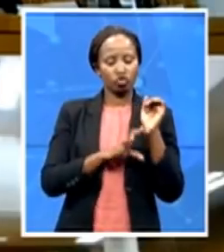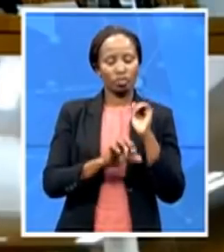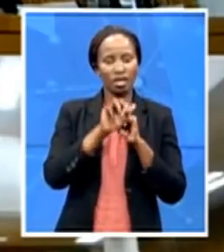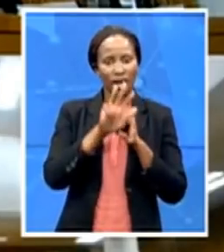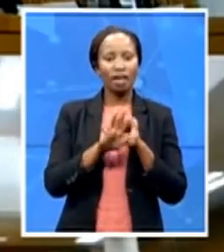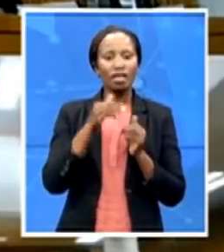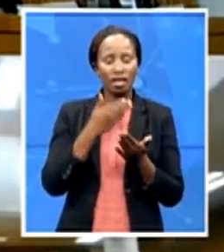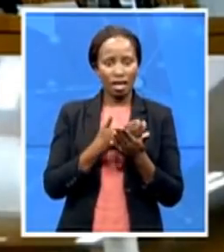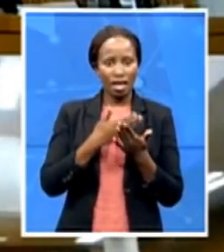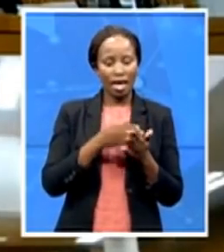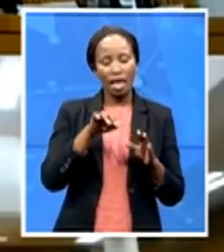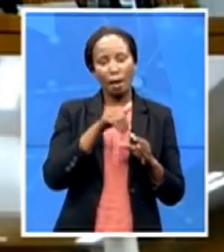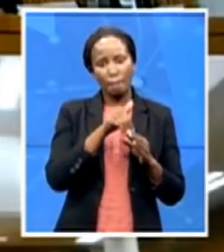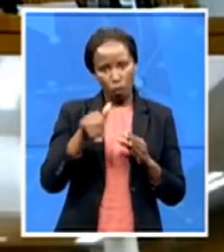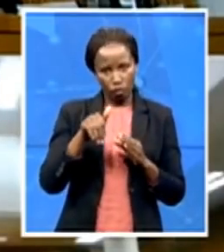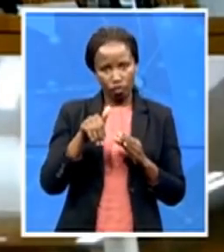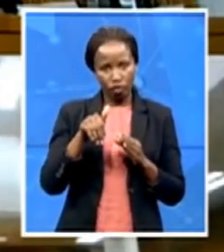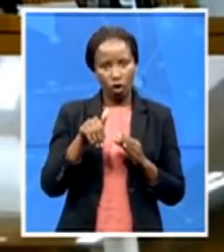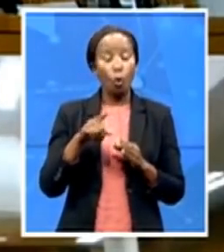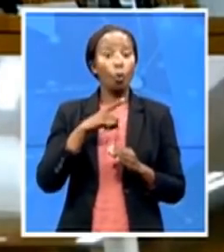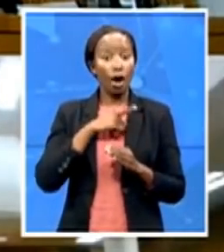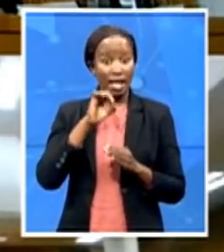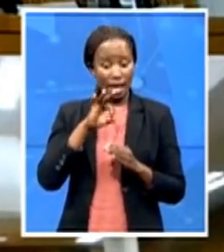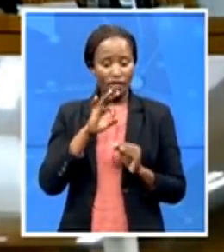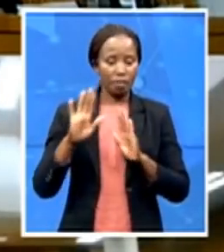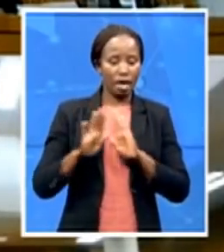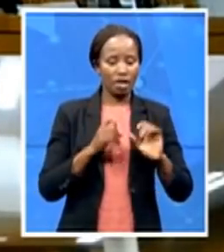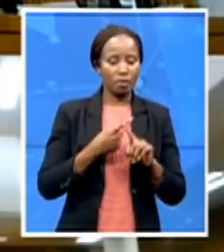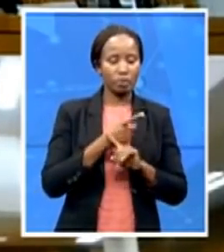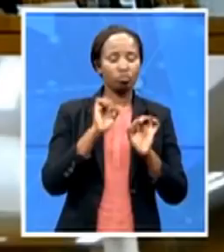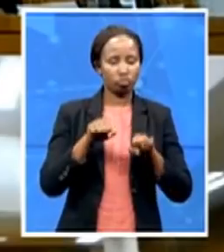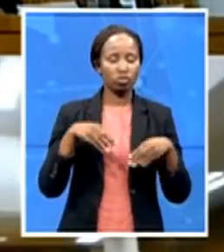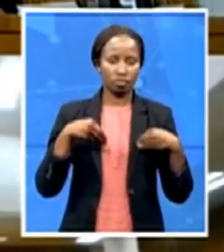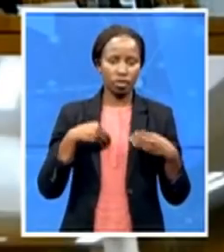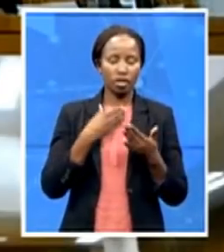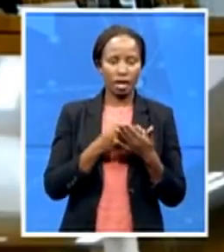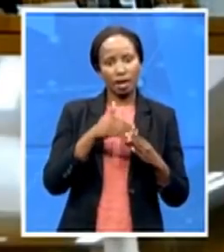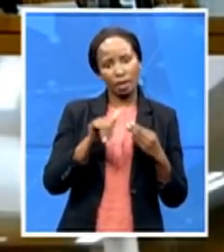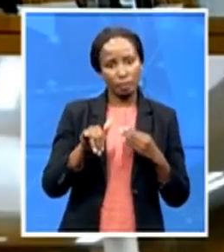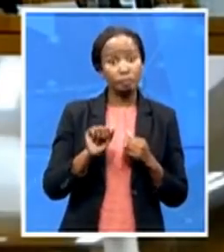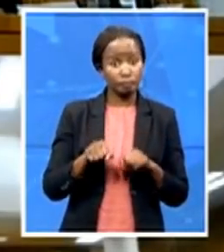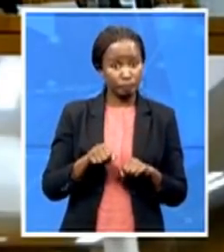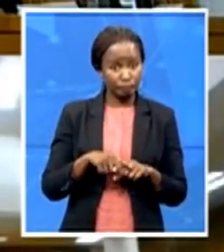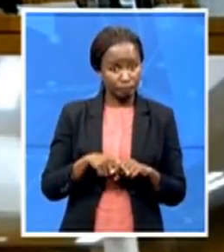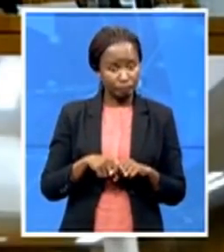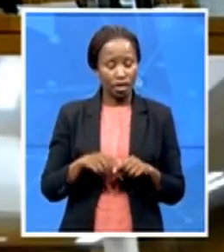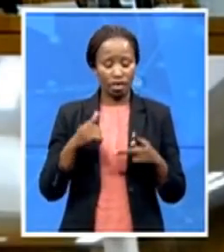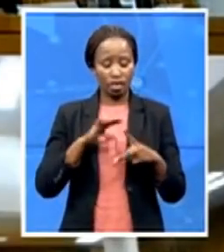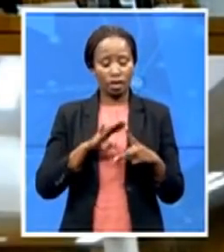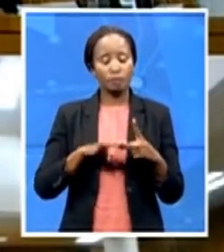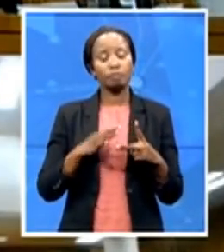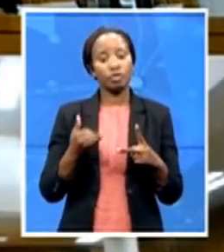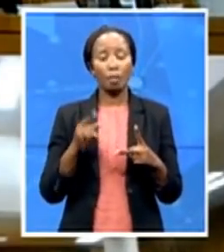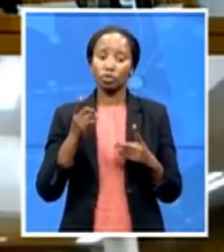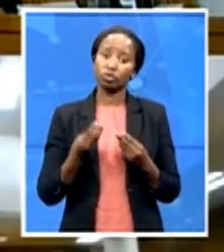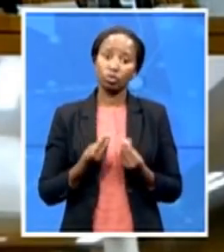misconduct, incapacity, or incompetence, in EFF impeachment, dealing with the comparable Section 89(1),